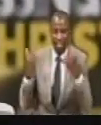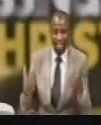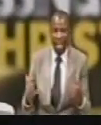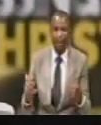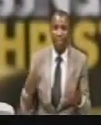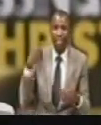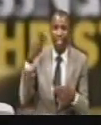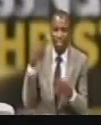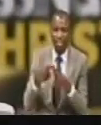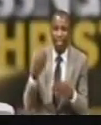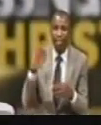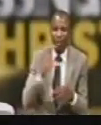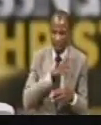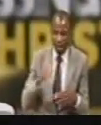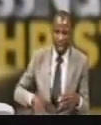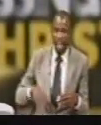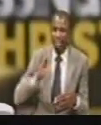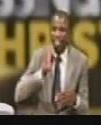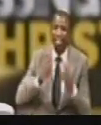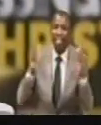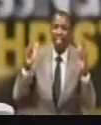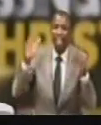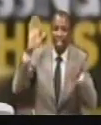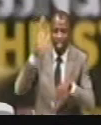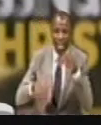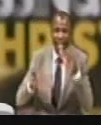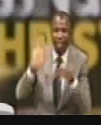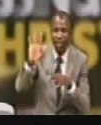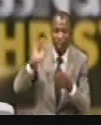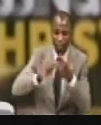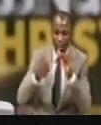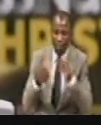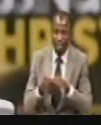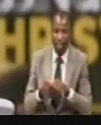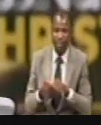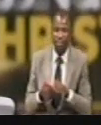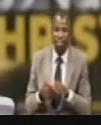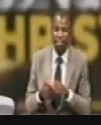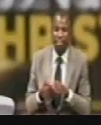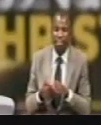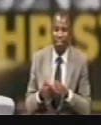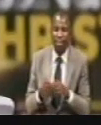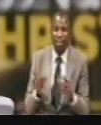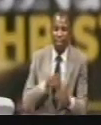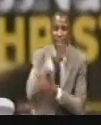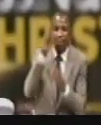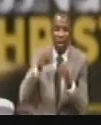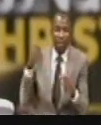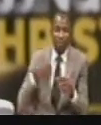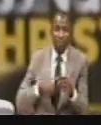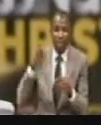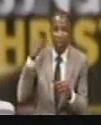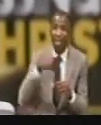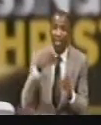Yeah. Now, the name of Christ is greater than your problem.